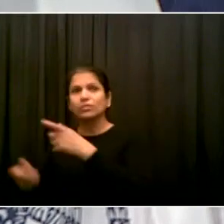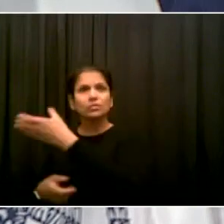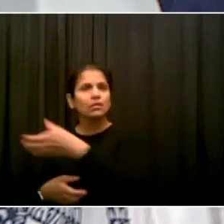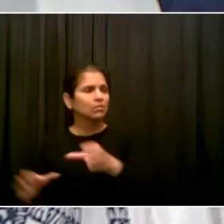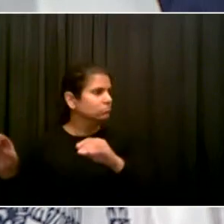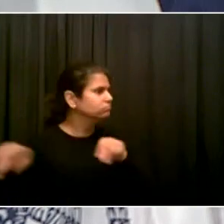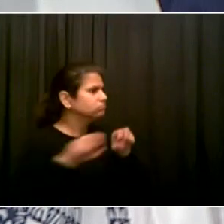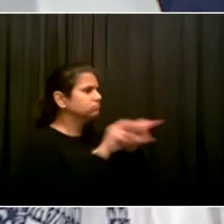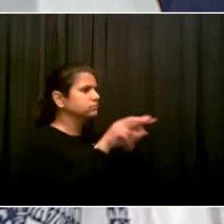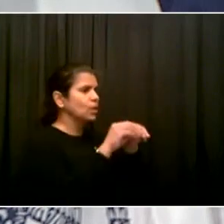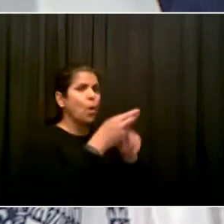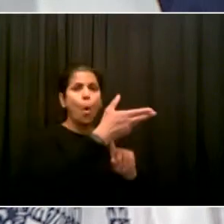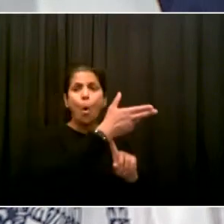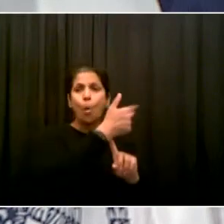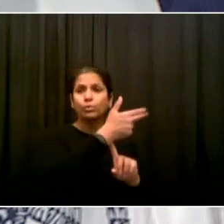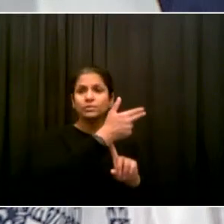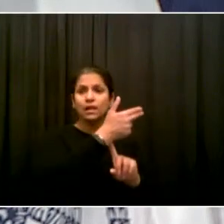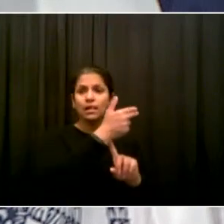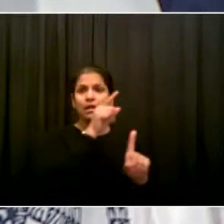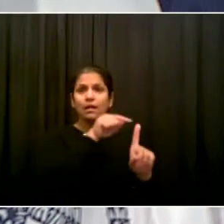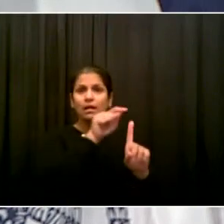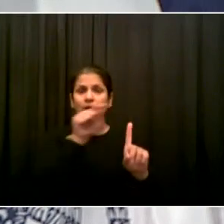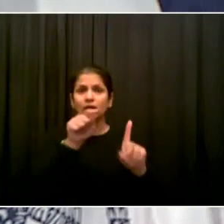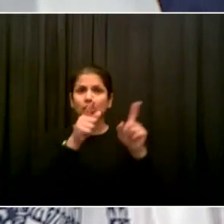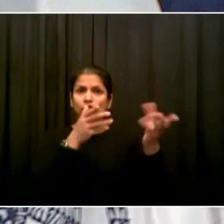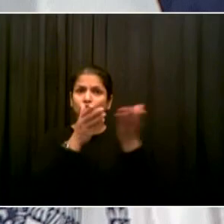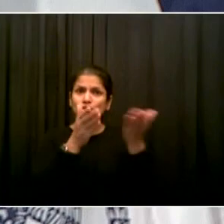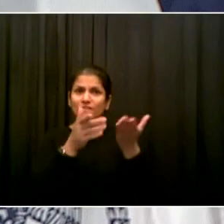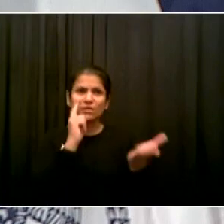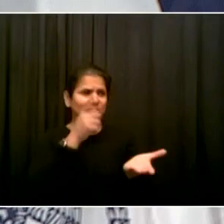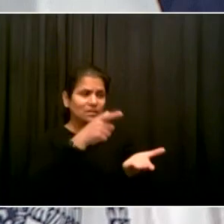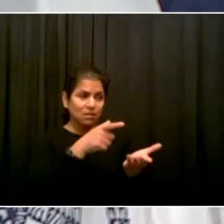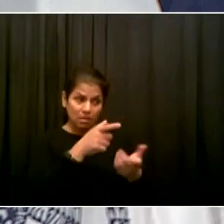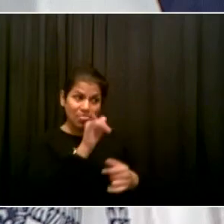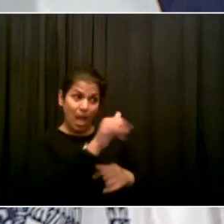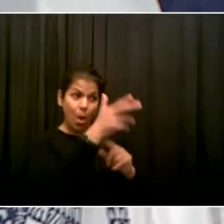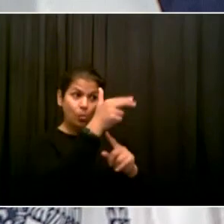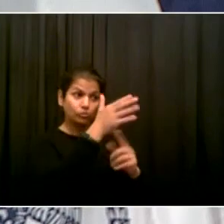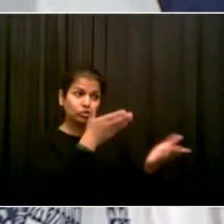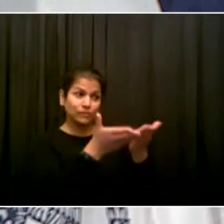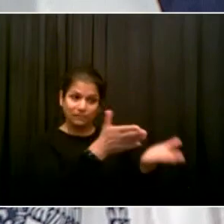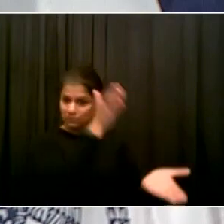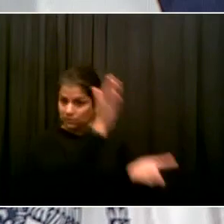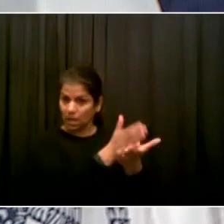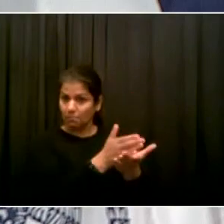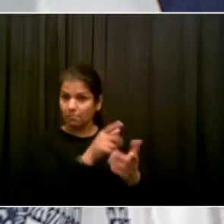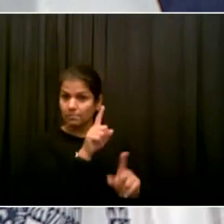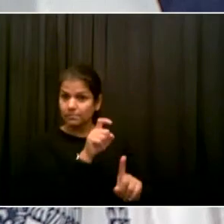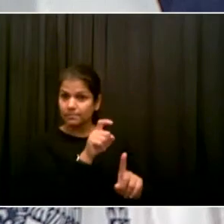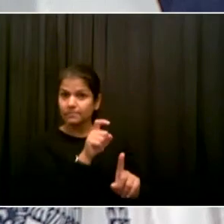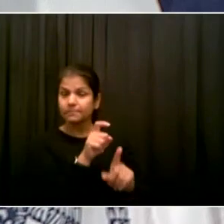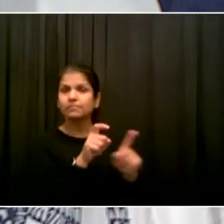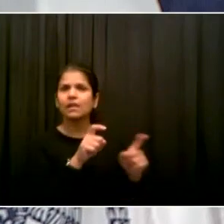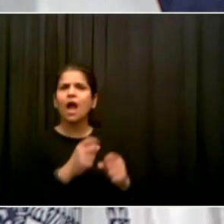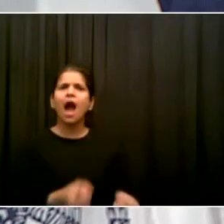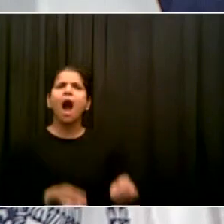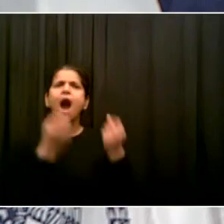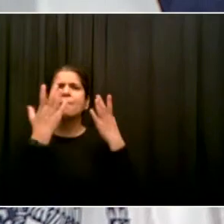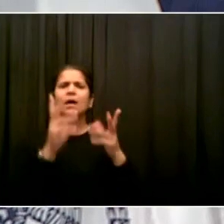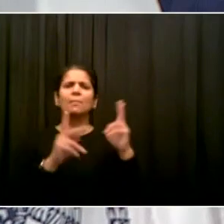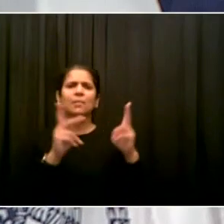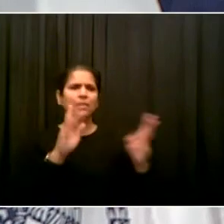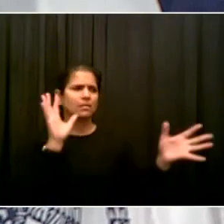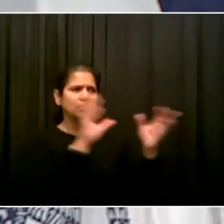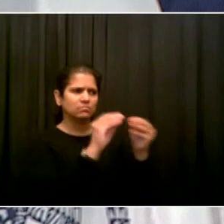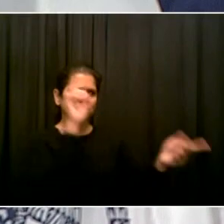Nolan, I'll get folks to get you more detailed information, but we've obviously been supporting people wherever they are. I think the difference is